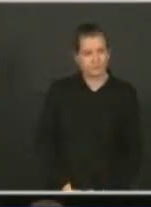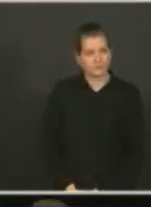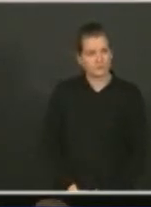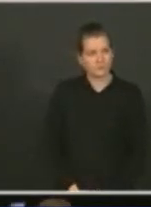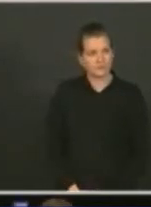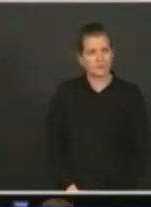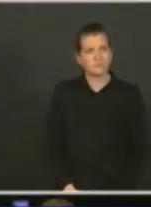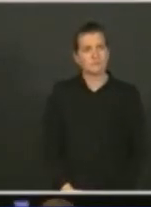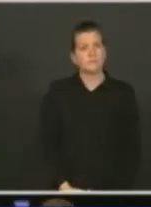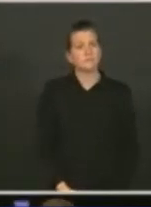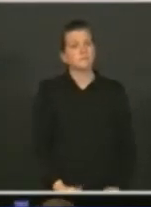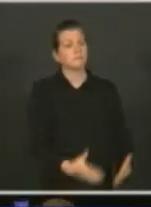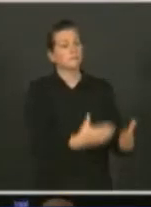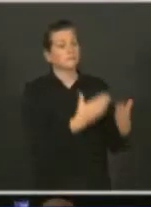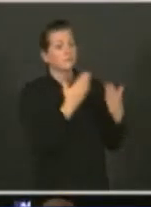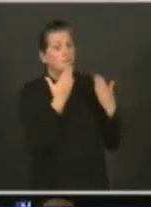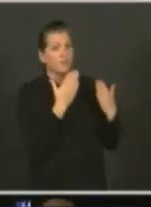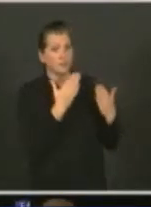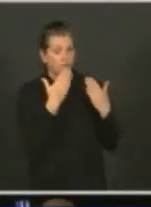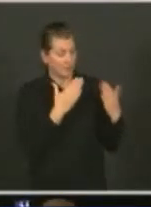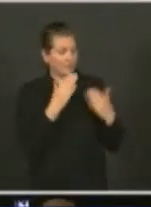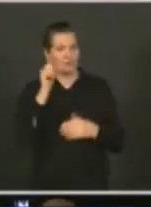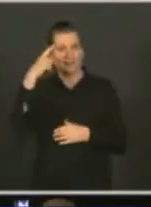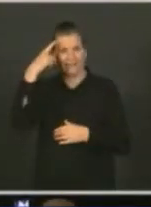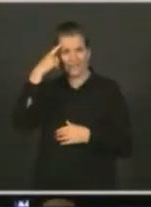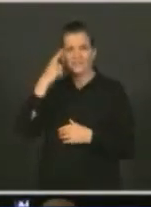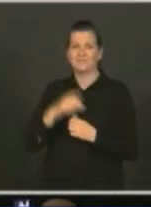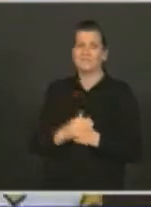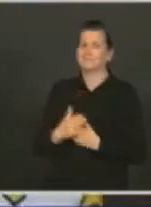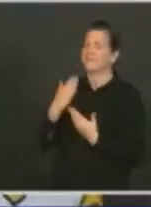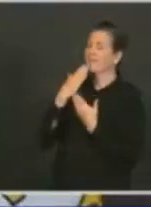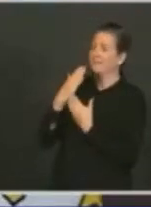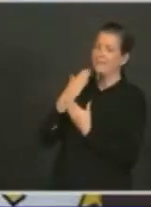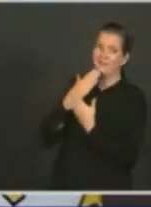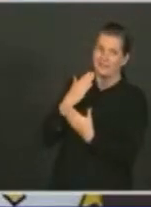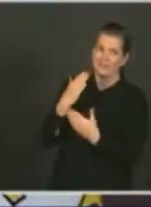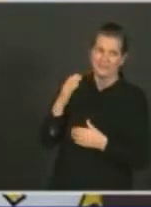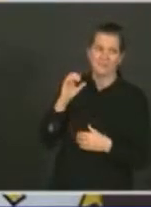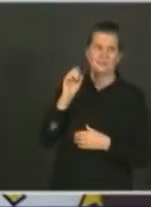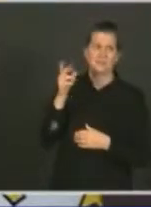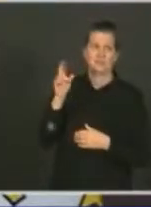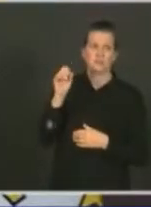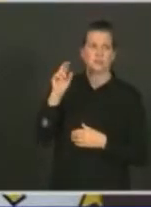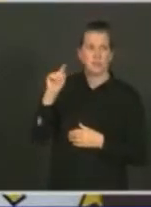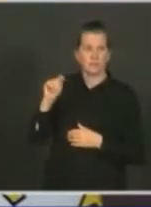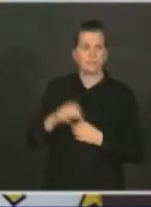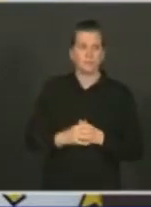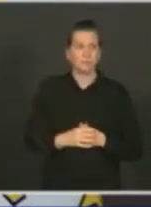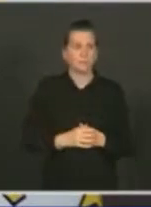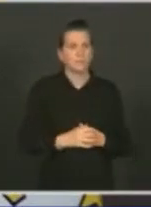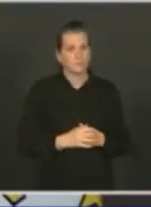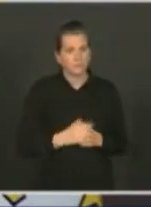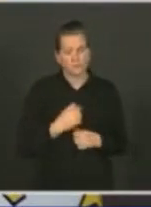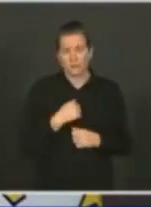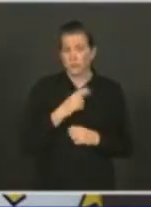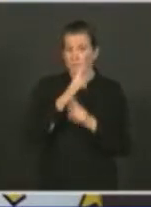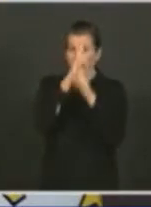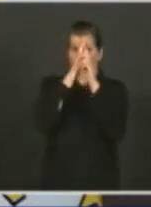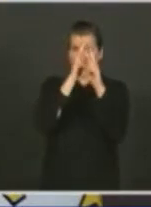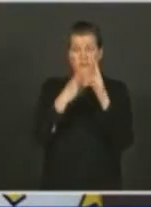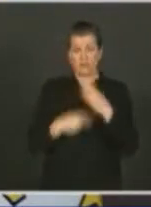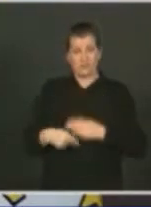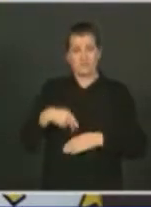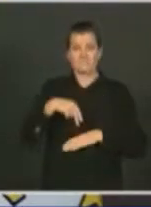Thank you, Governor Raimondo, and thank you to Dr. Alexander Scott. I am honored to be here speaking alongside you today, but I am, however,